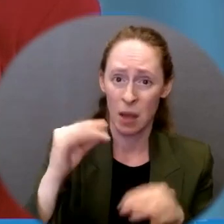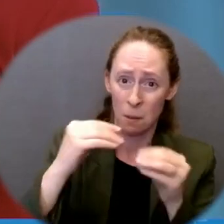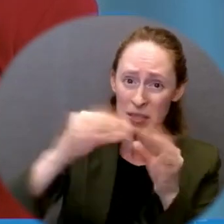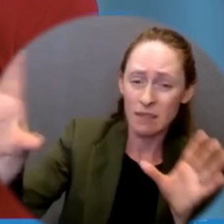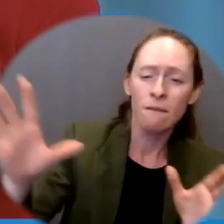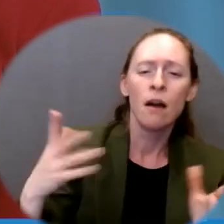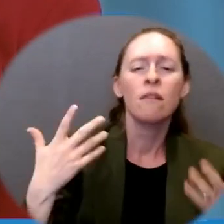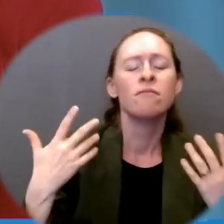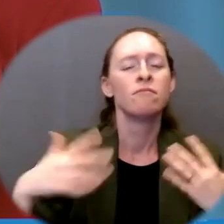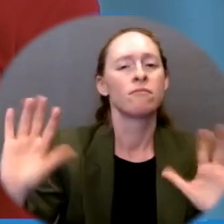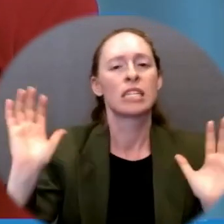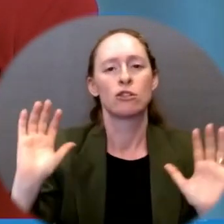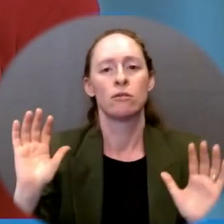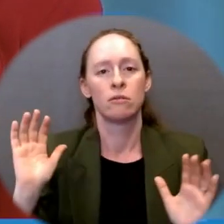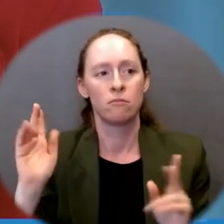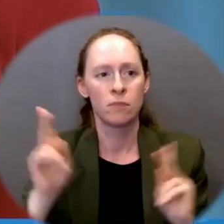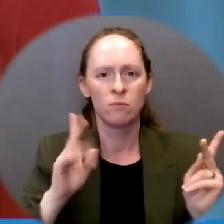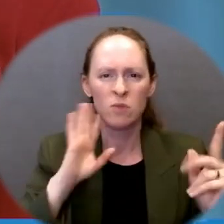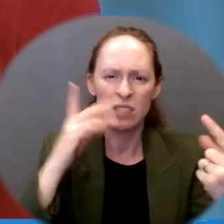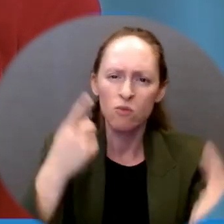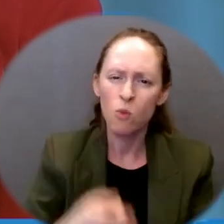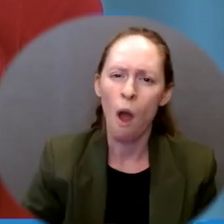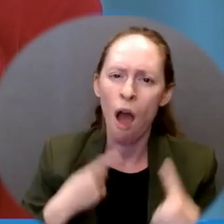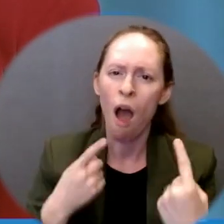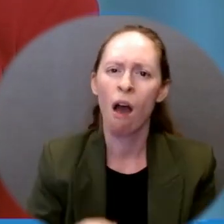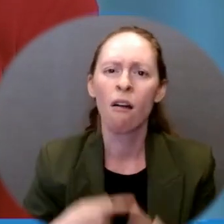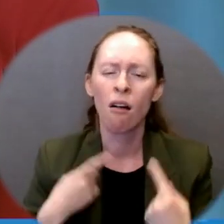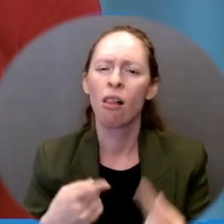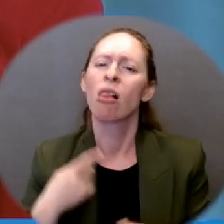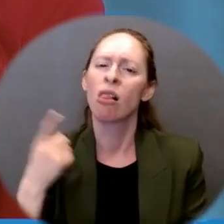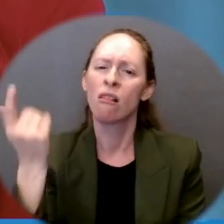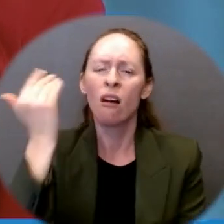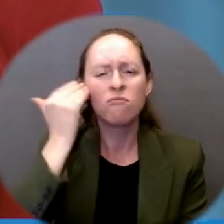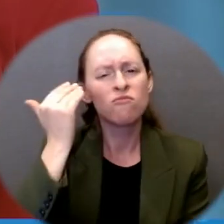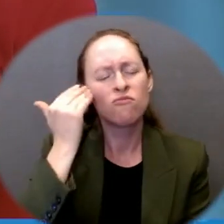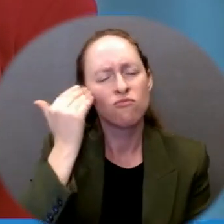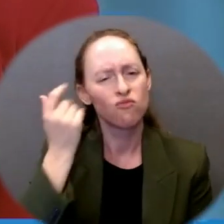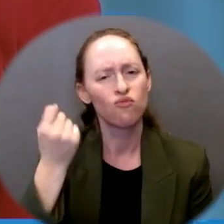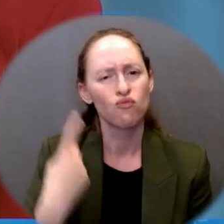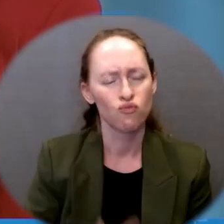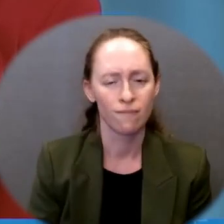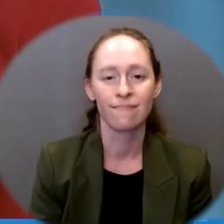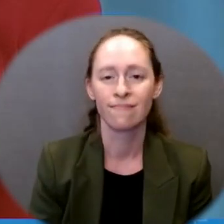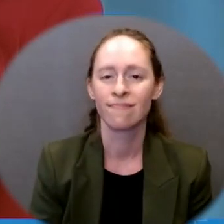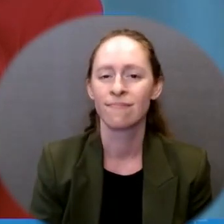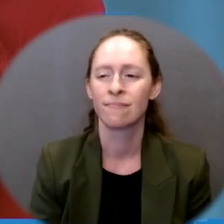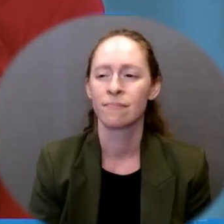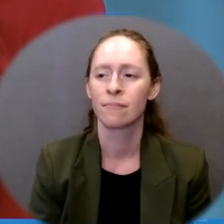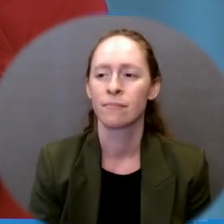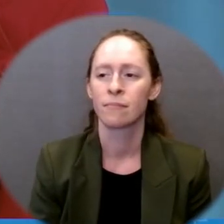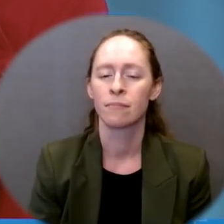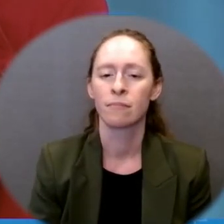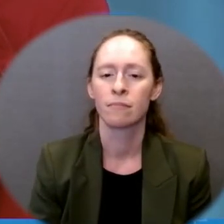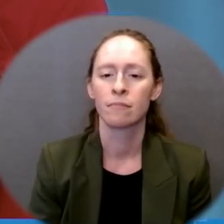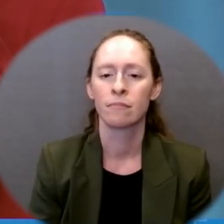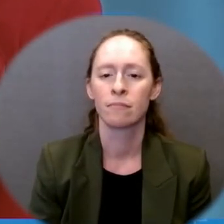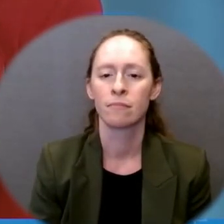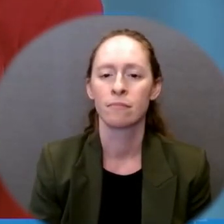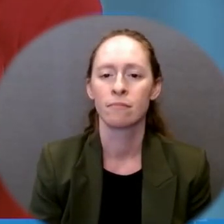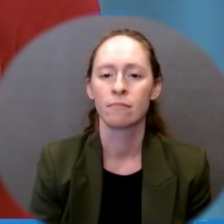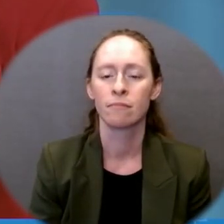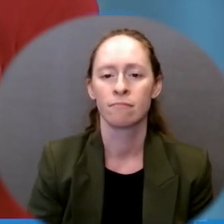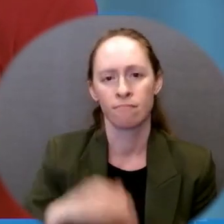is giving some pain, to your point, to Americans. That is why we passed. That is why Democrats in